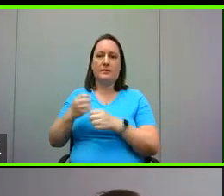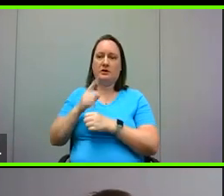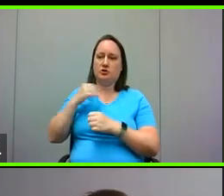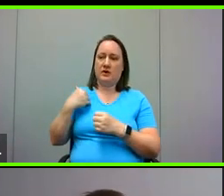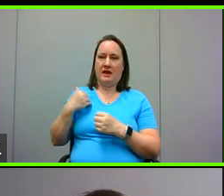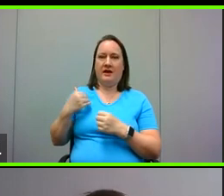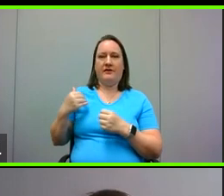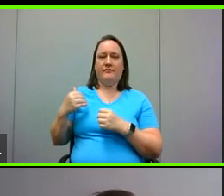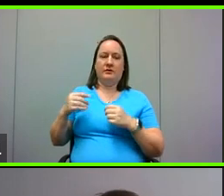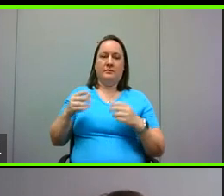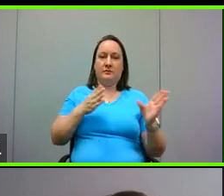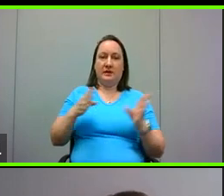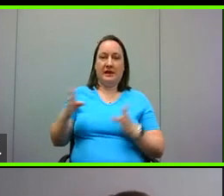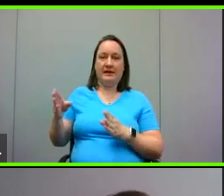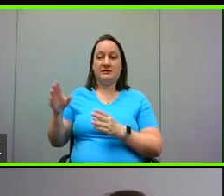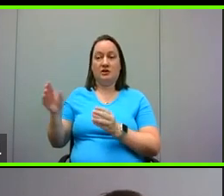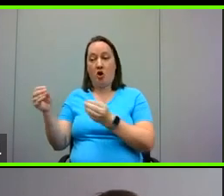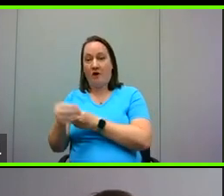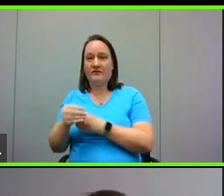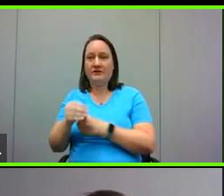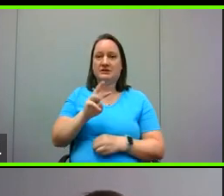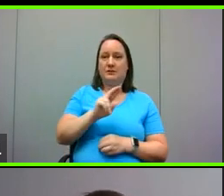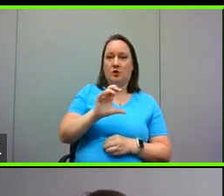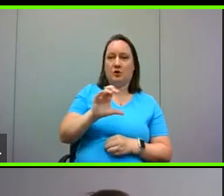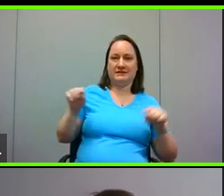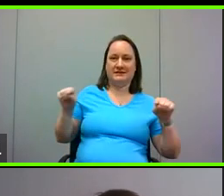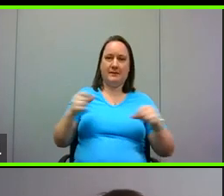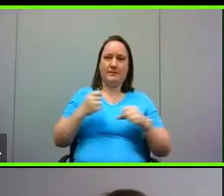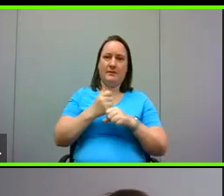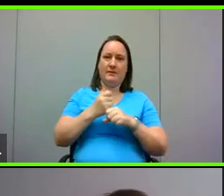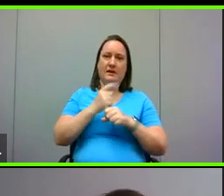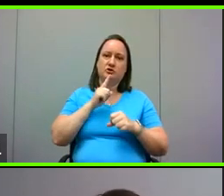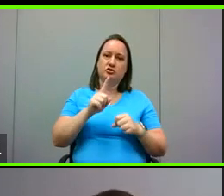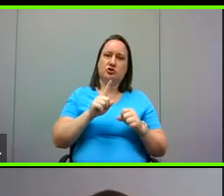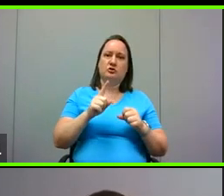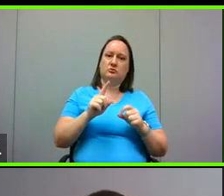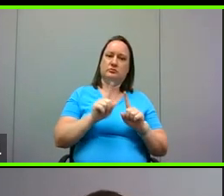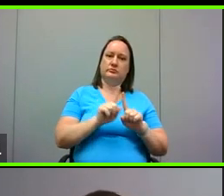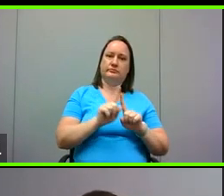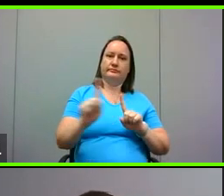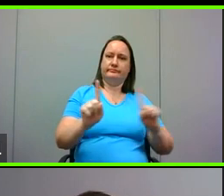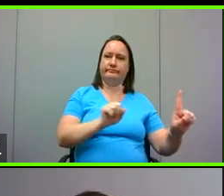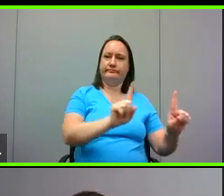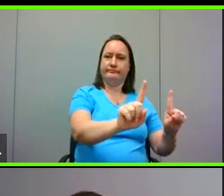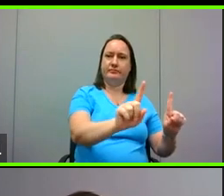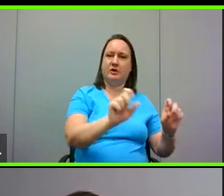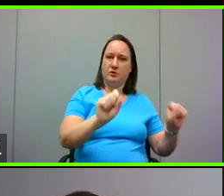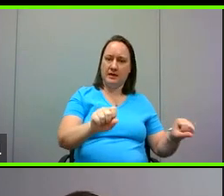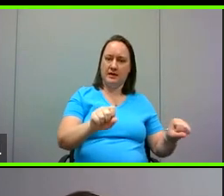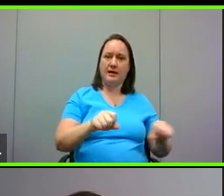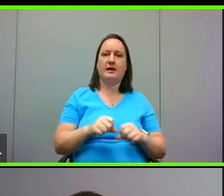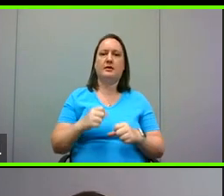WWRC. Looking at everything that's kind of necessary to make sure that everybody is safe and that we are able to bring people